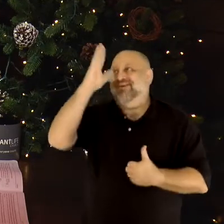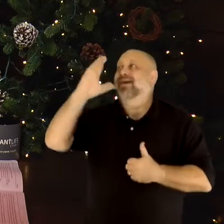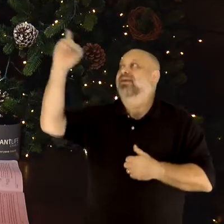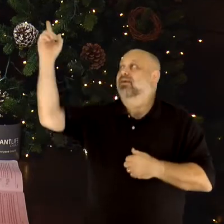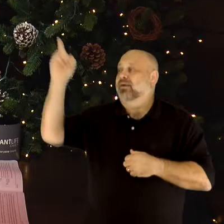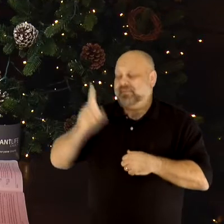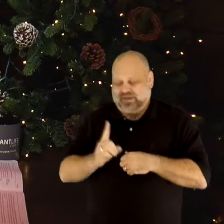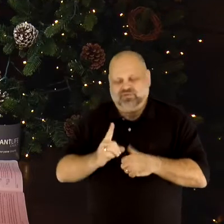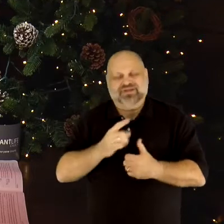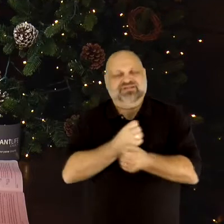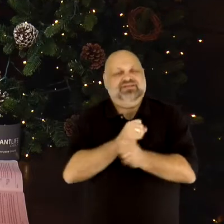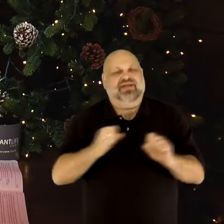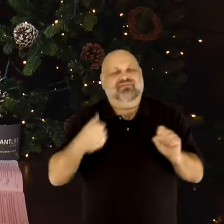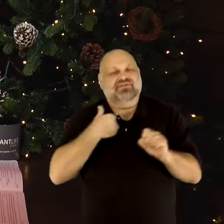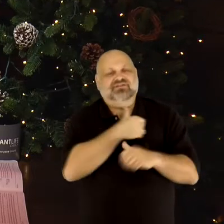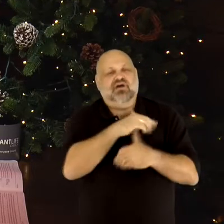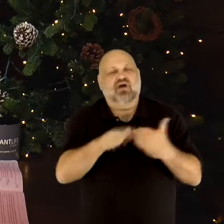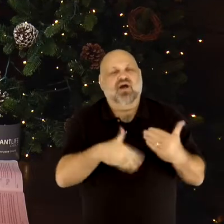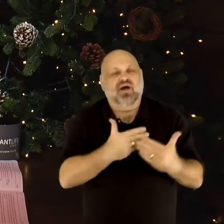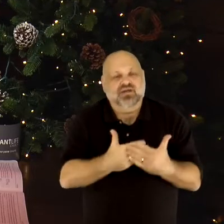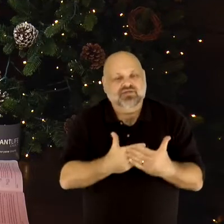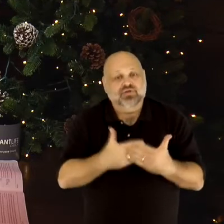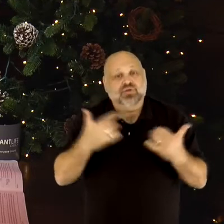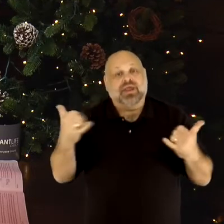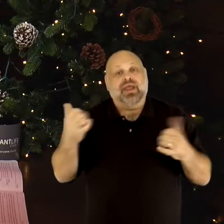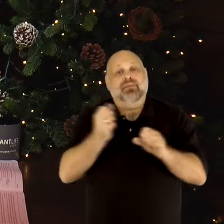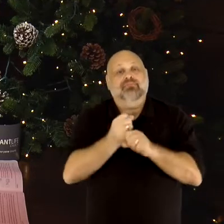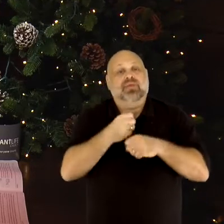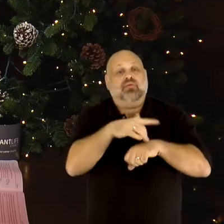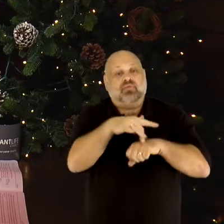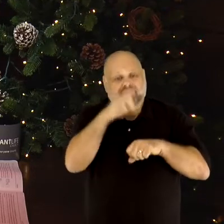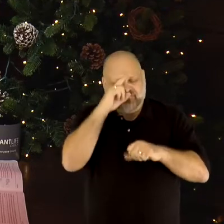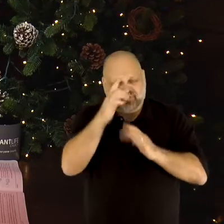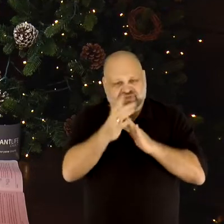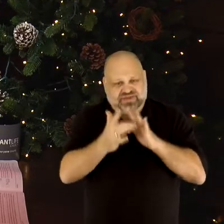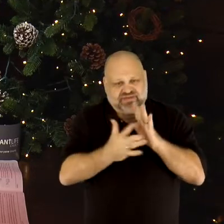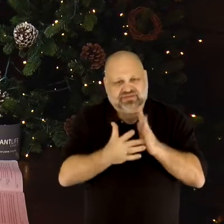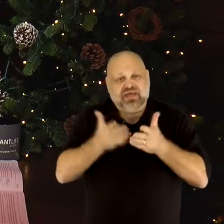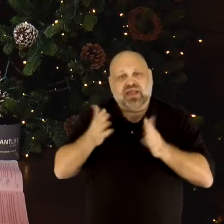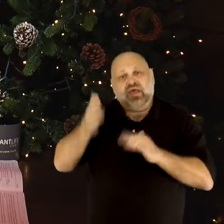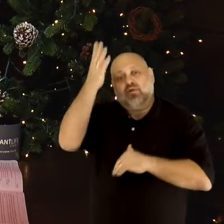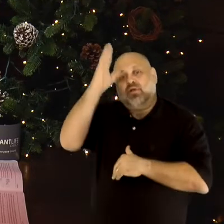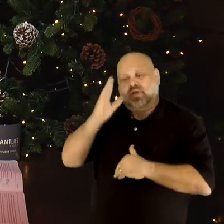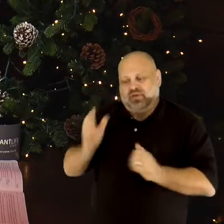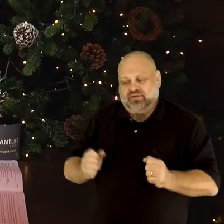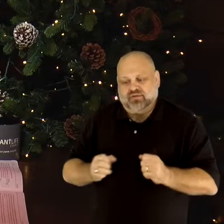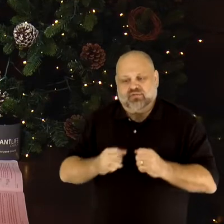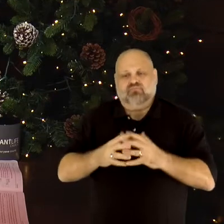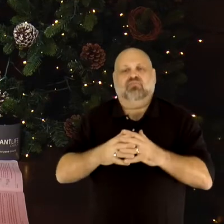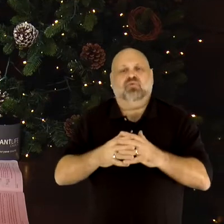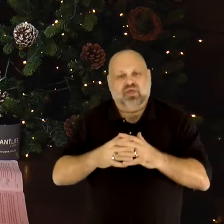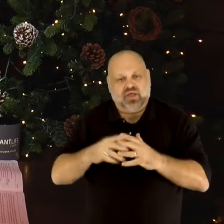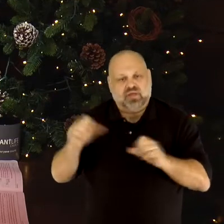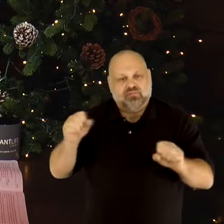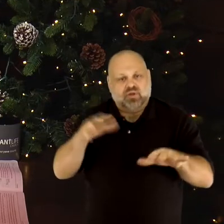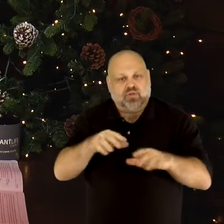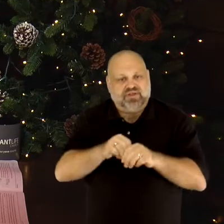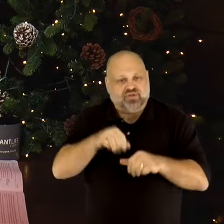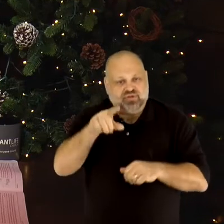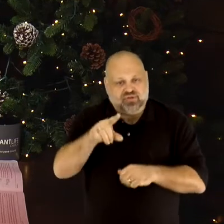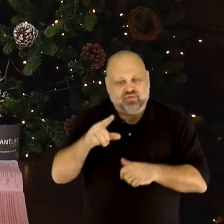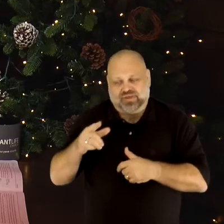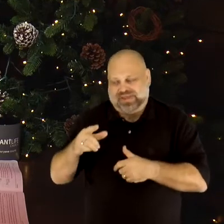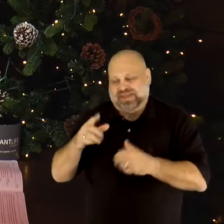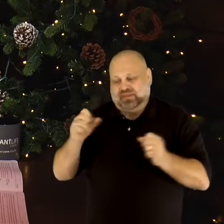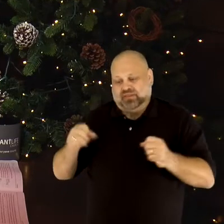to save us all. So today, let's make room for Jesus. Allow God to conceive a miracle in you. Carry the